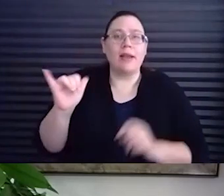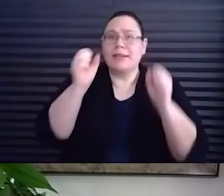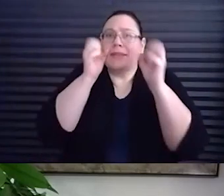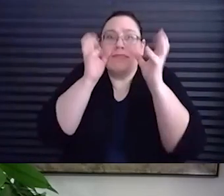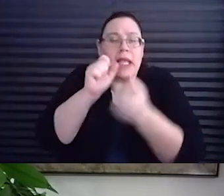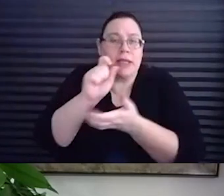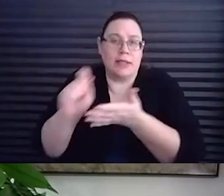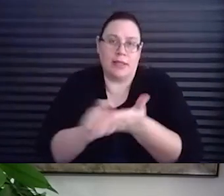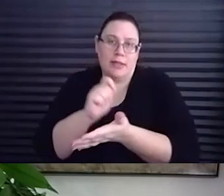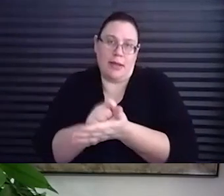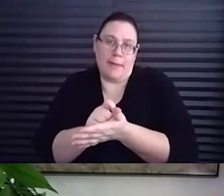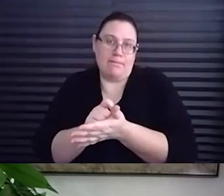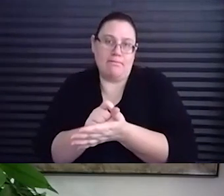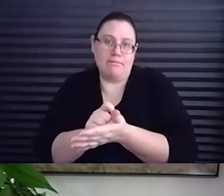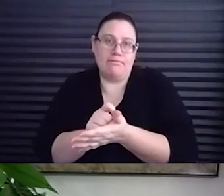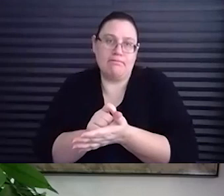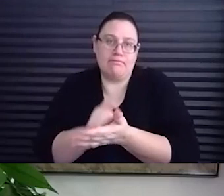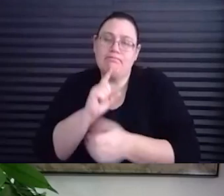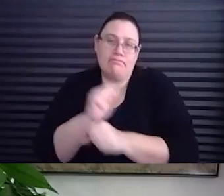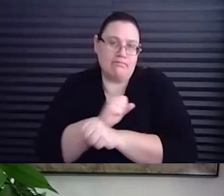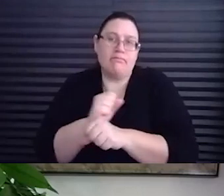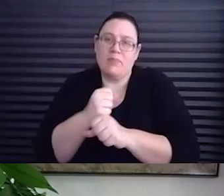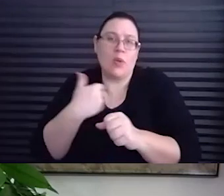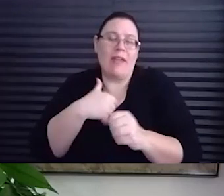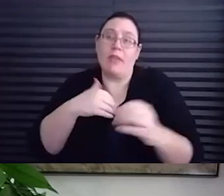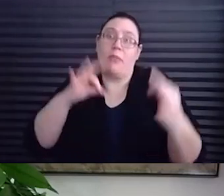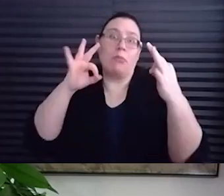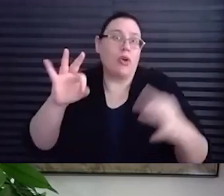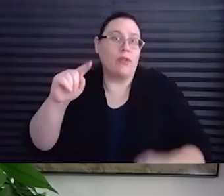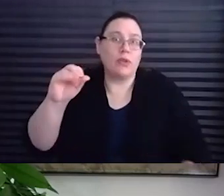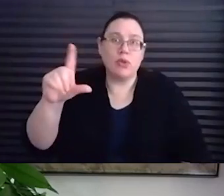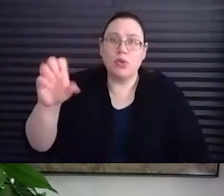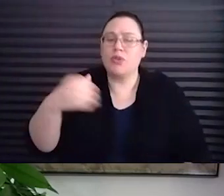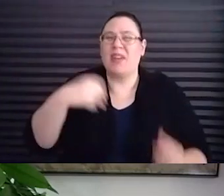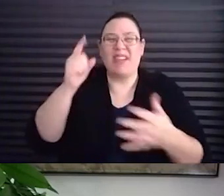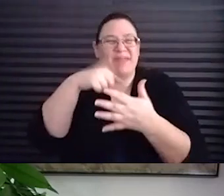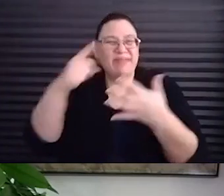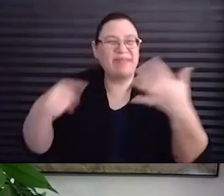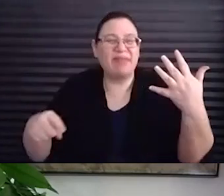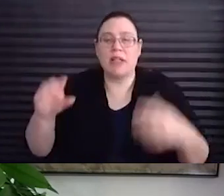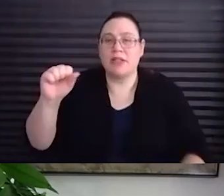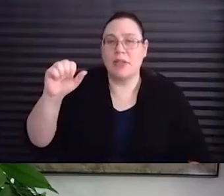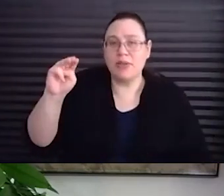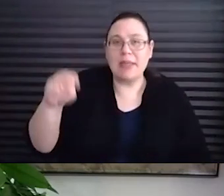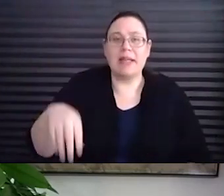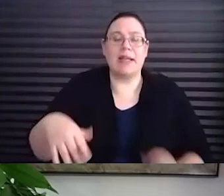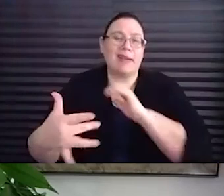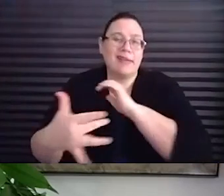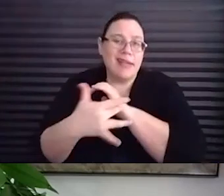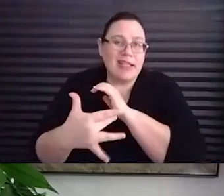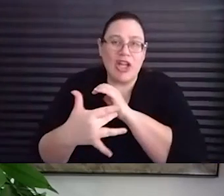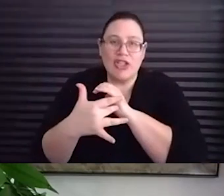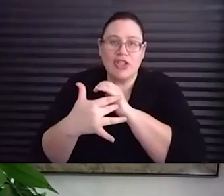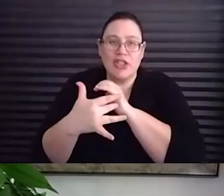time of big changes. We have the perfect tools. We have all this social media and the technology, and I don't know very